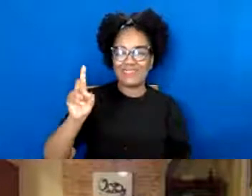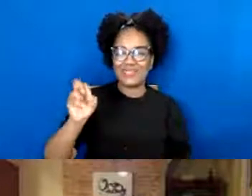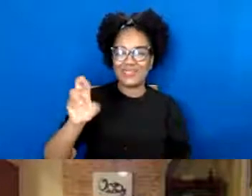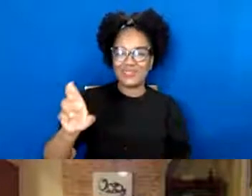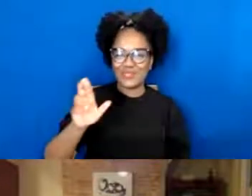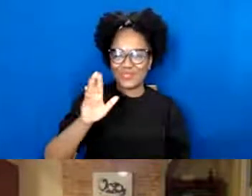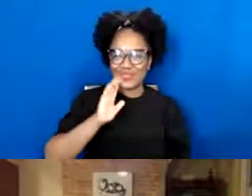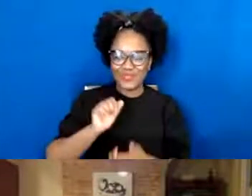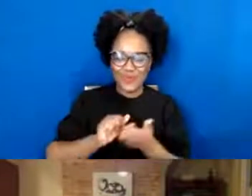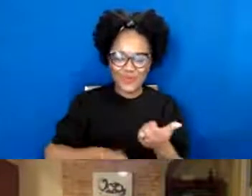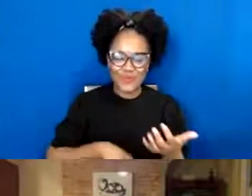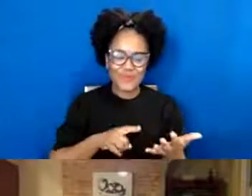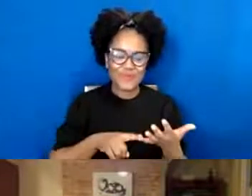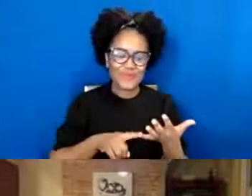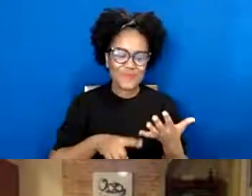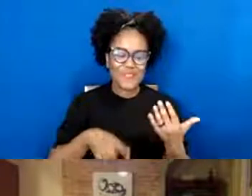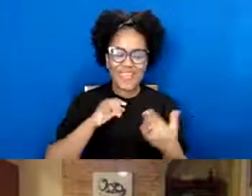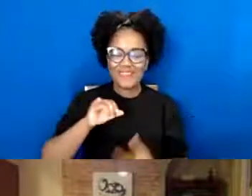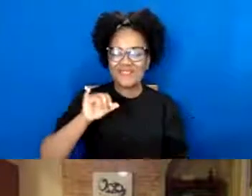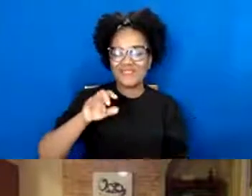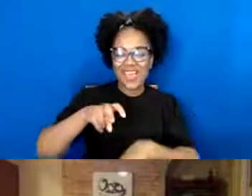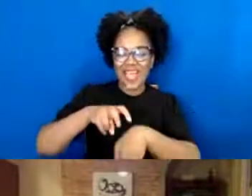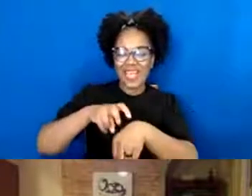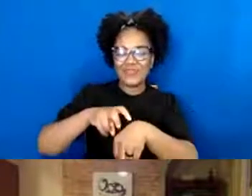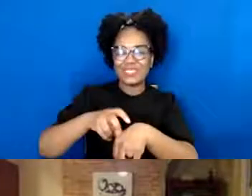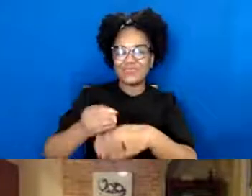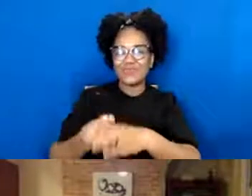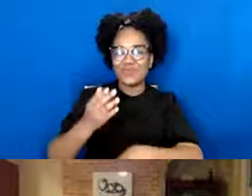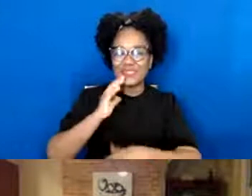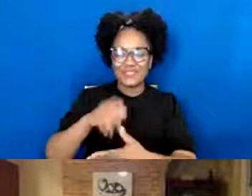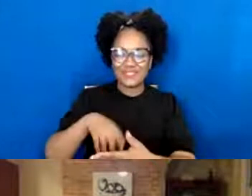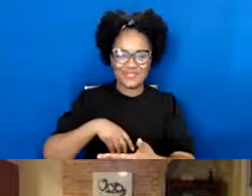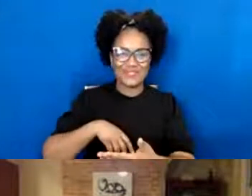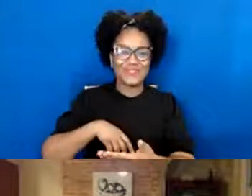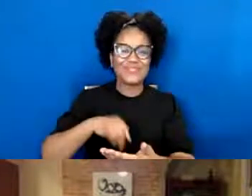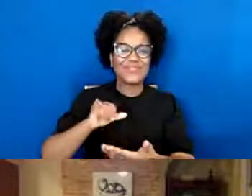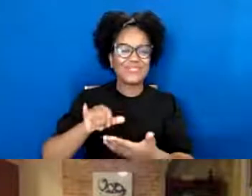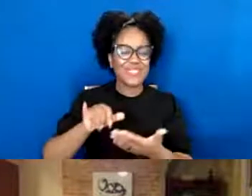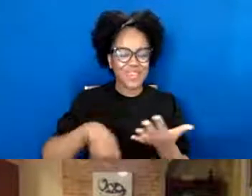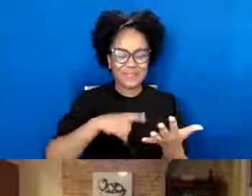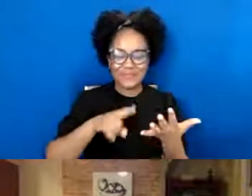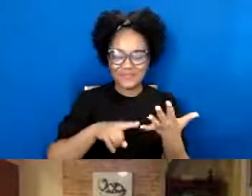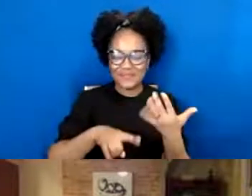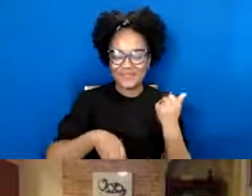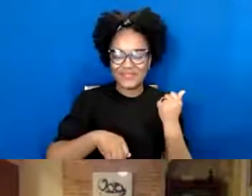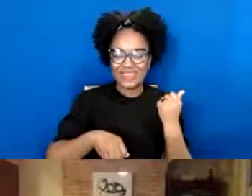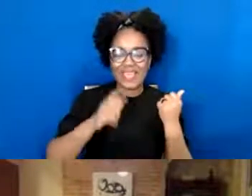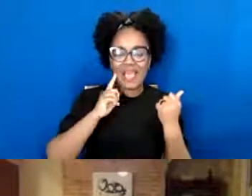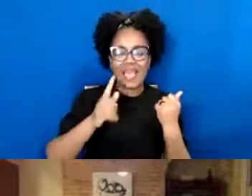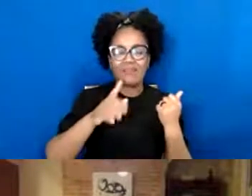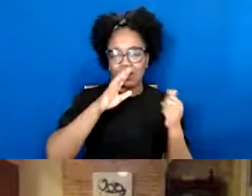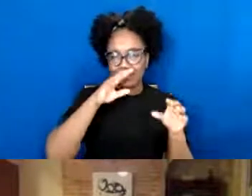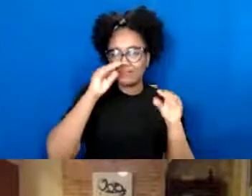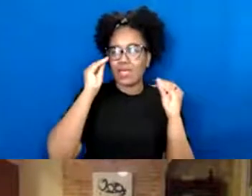I have shame for burning hair, the smell of a hot comb. And then I have